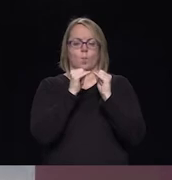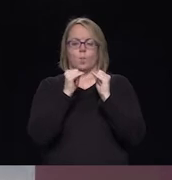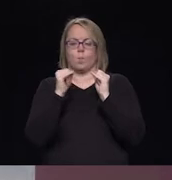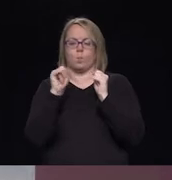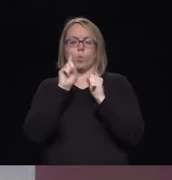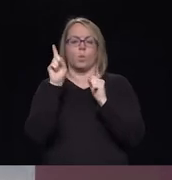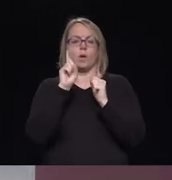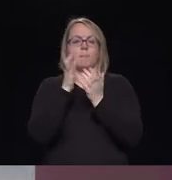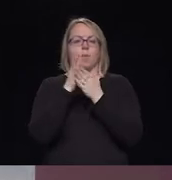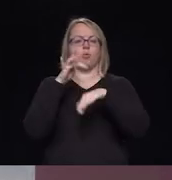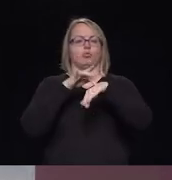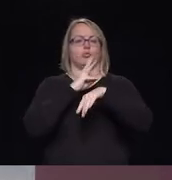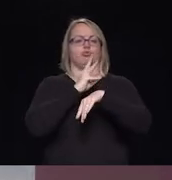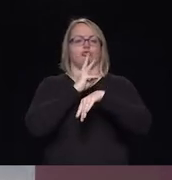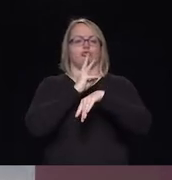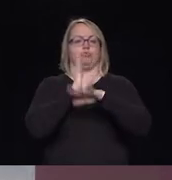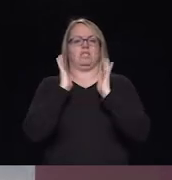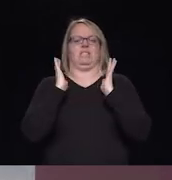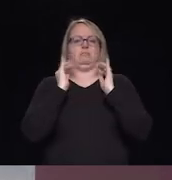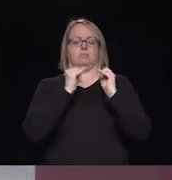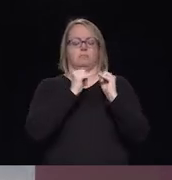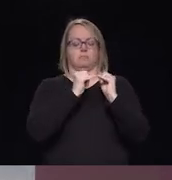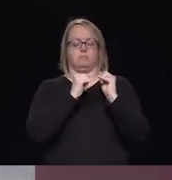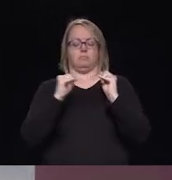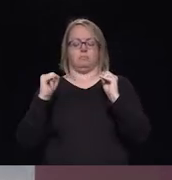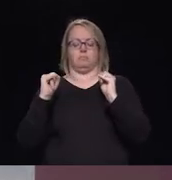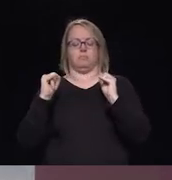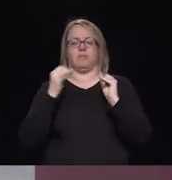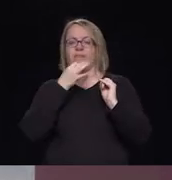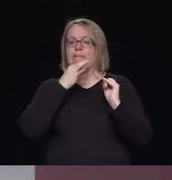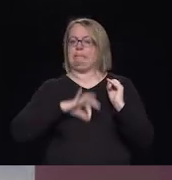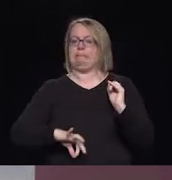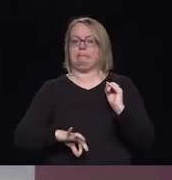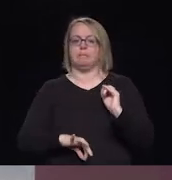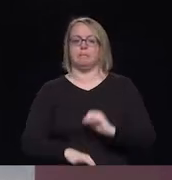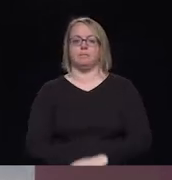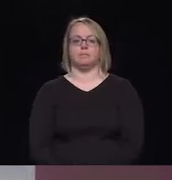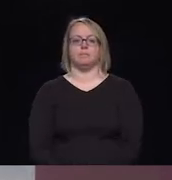You can use a little brother edge or the baby.